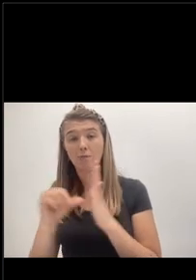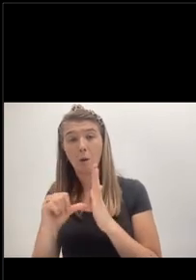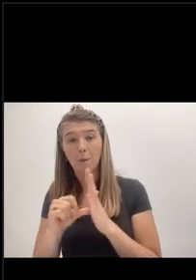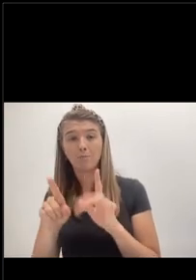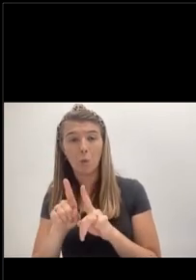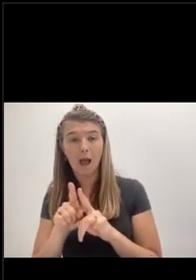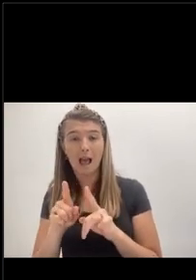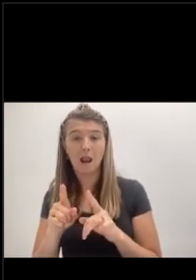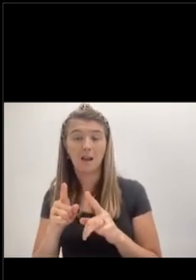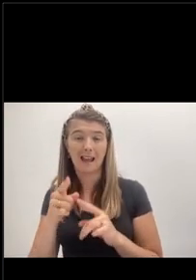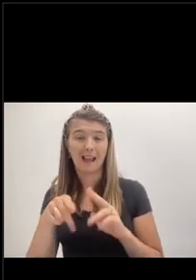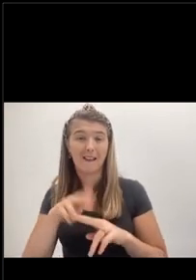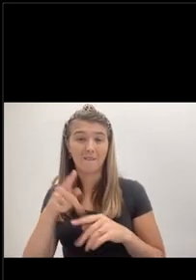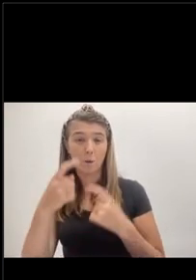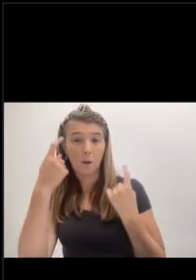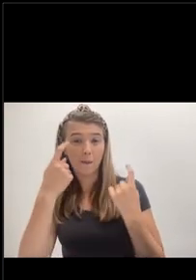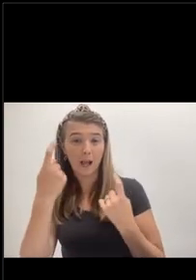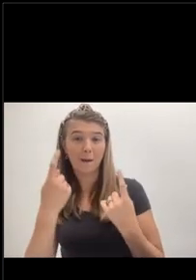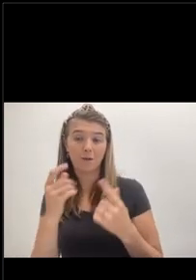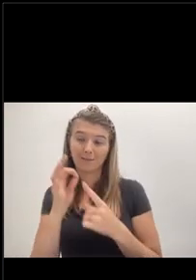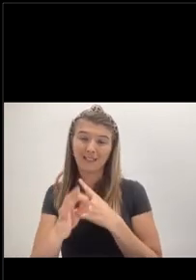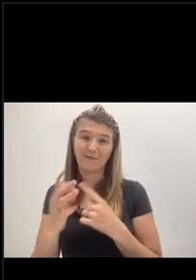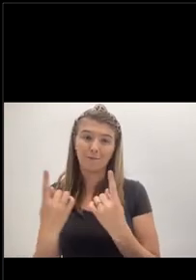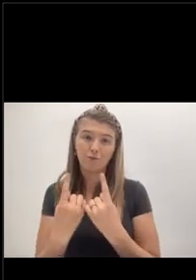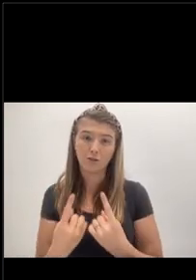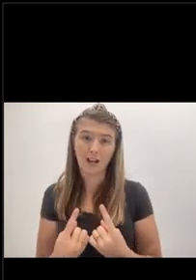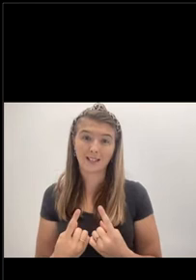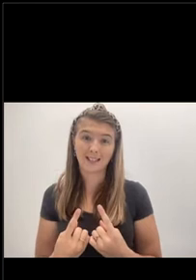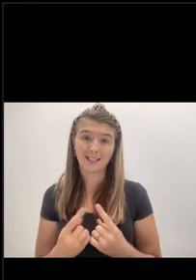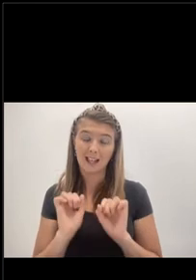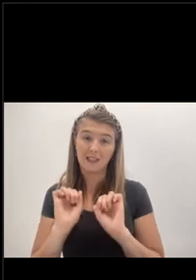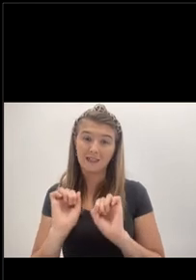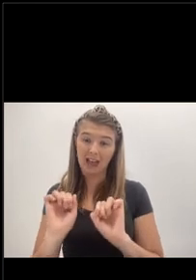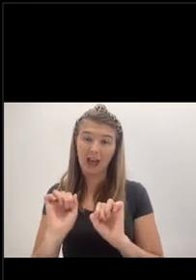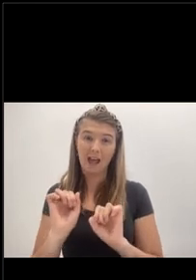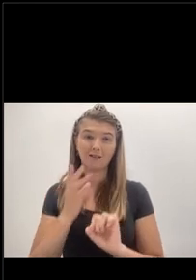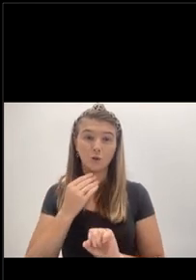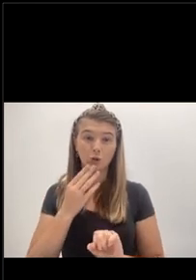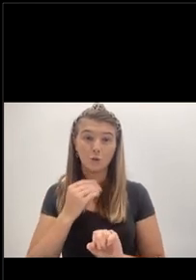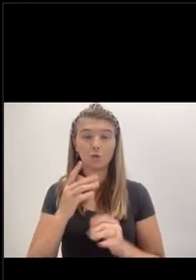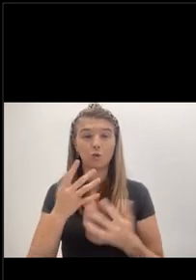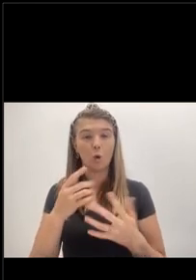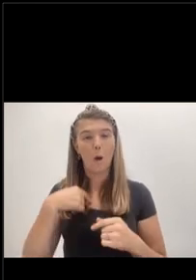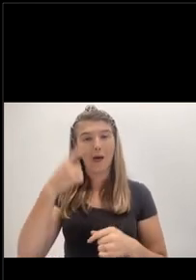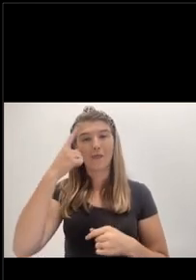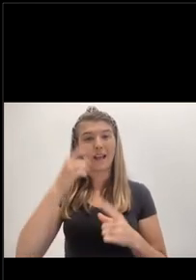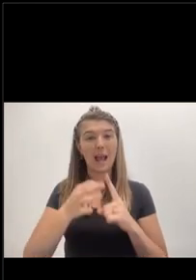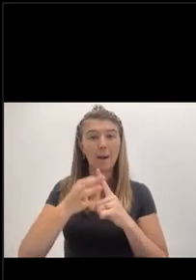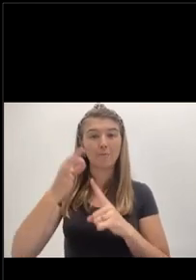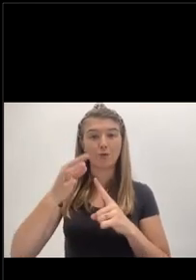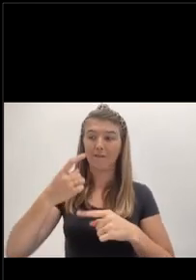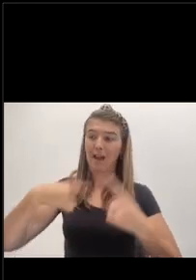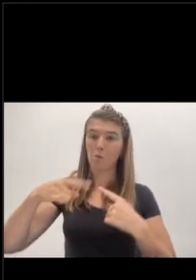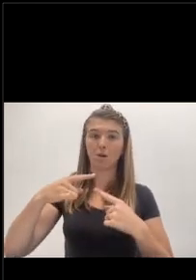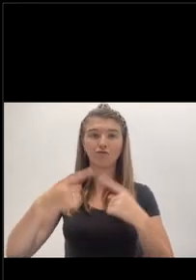about certain products. And therefore, I think to improve our recycling rates, to boost